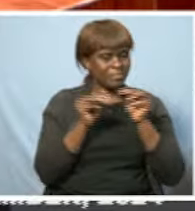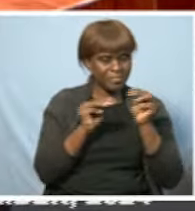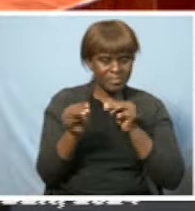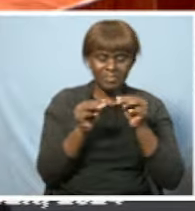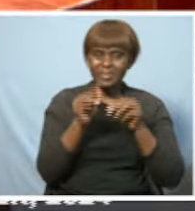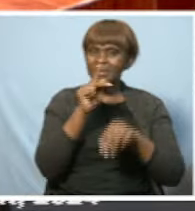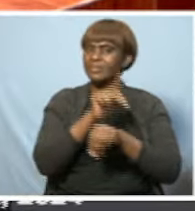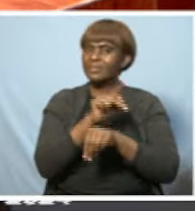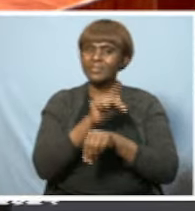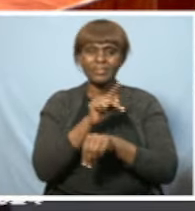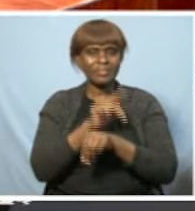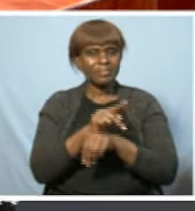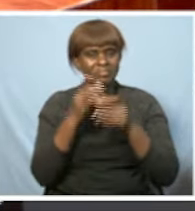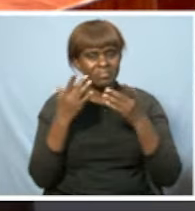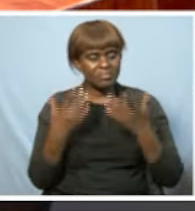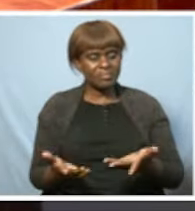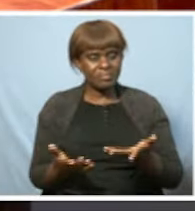contracts,